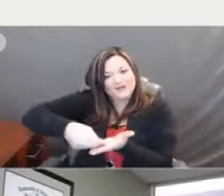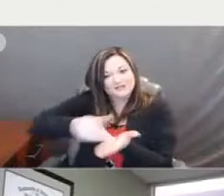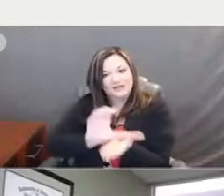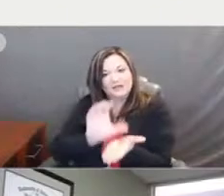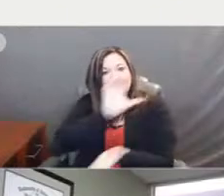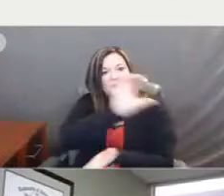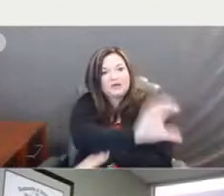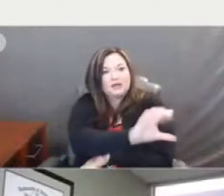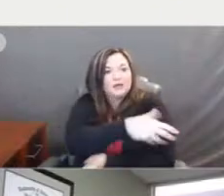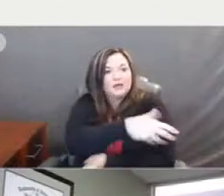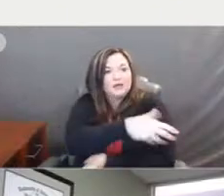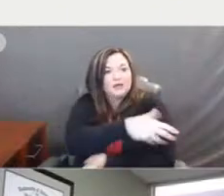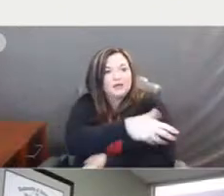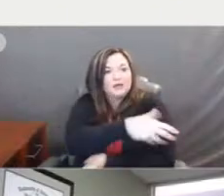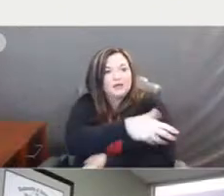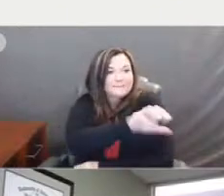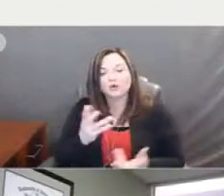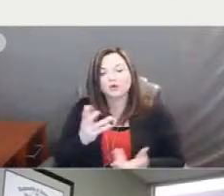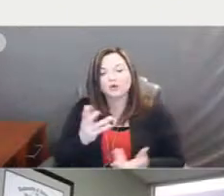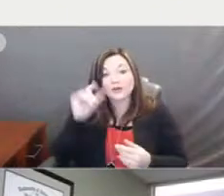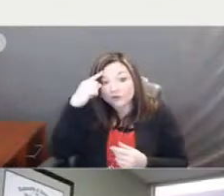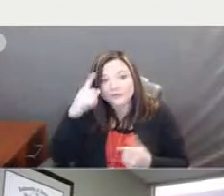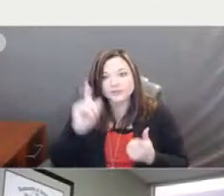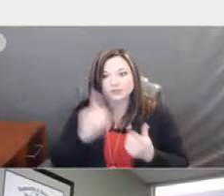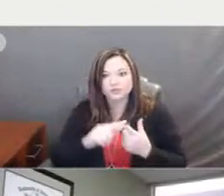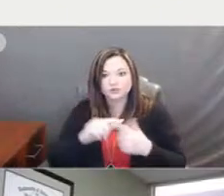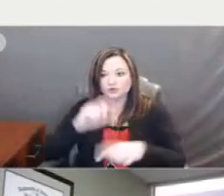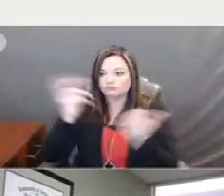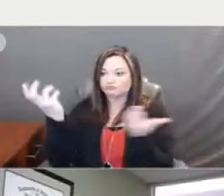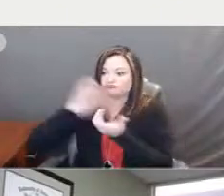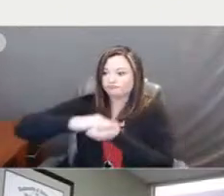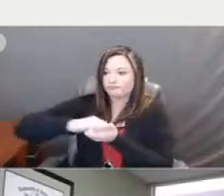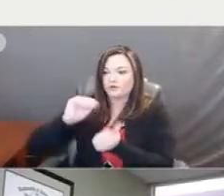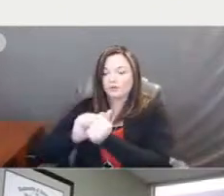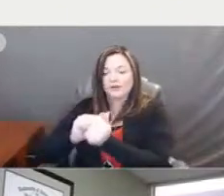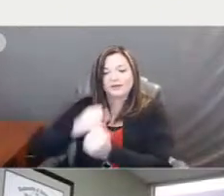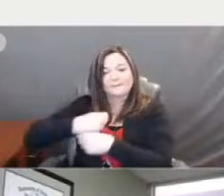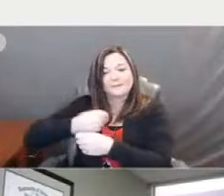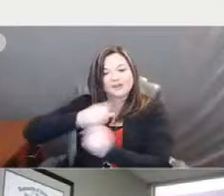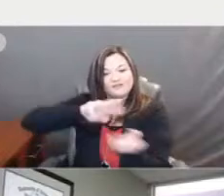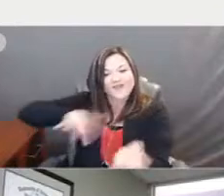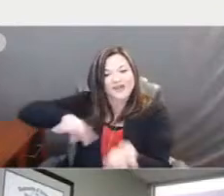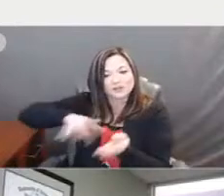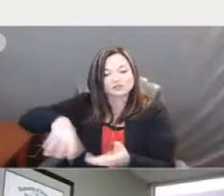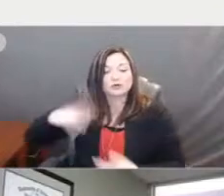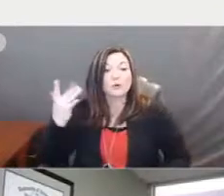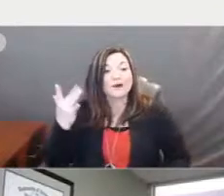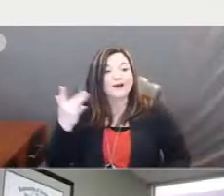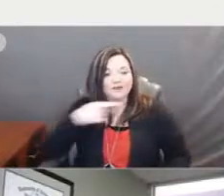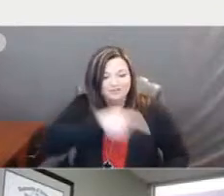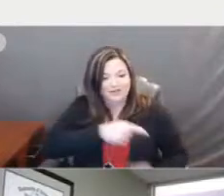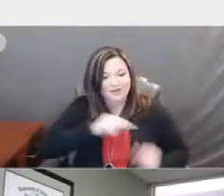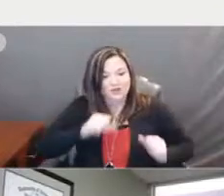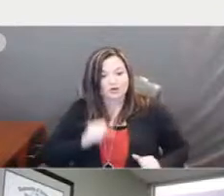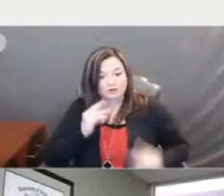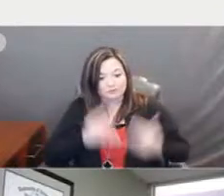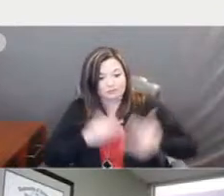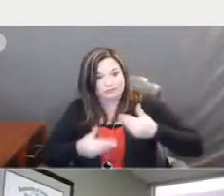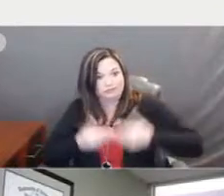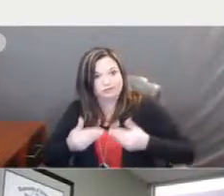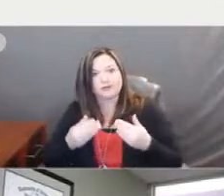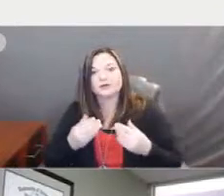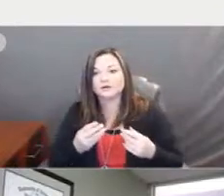the government to work with the manufacturers so that they could do all the steps. Instead of doing